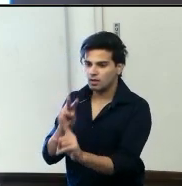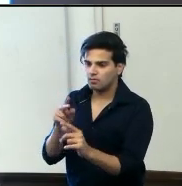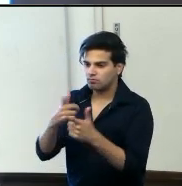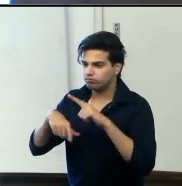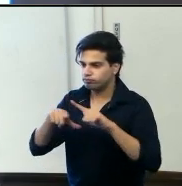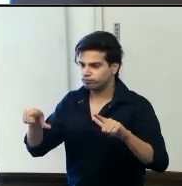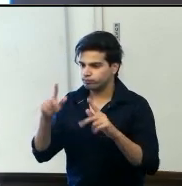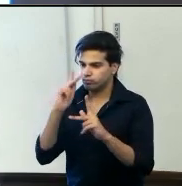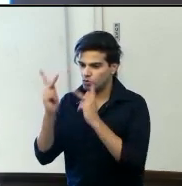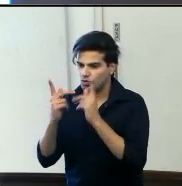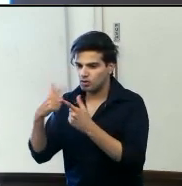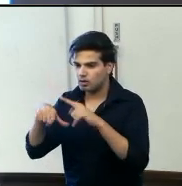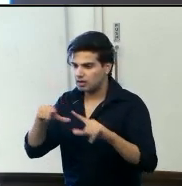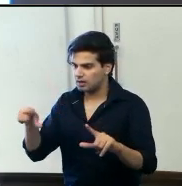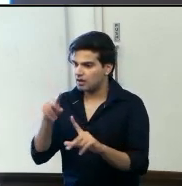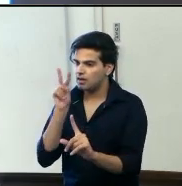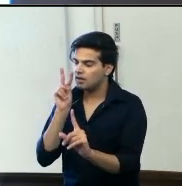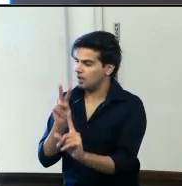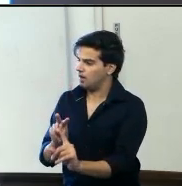come into your